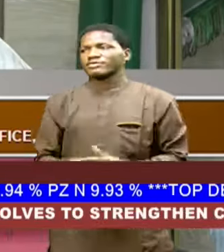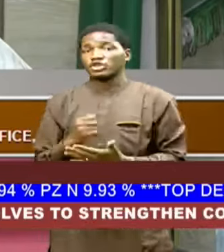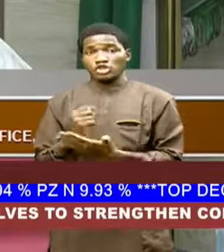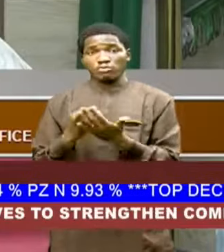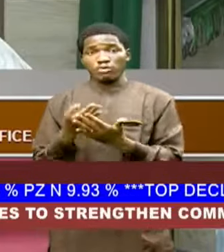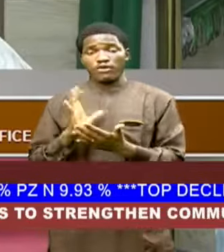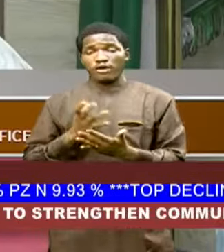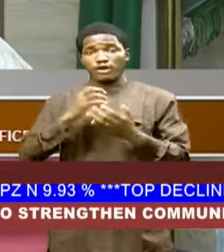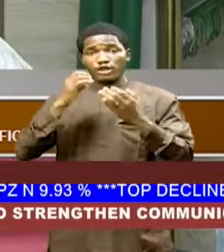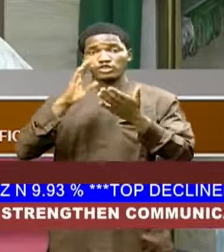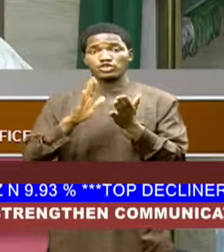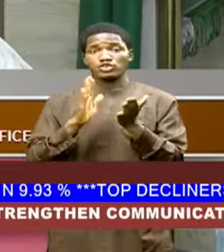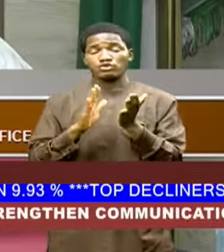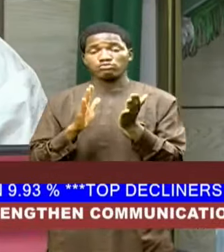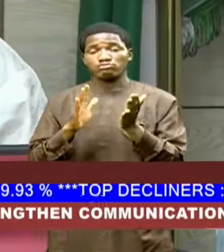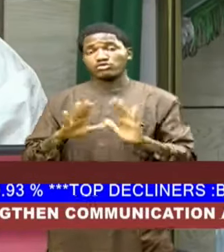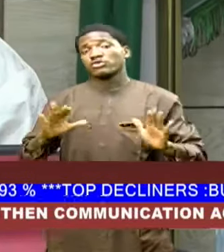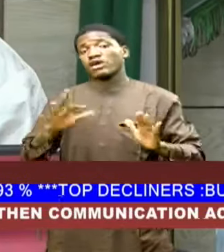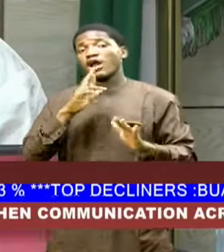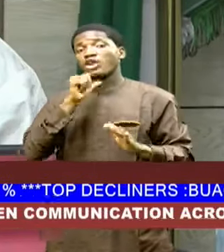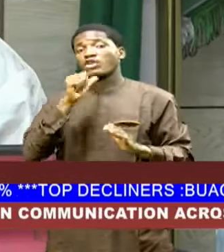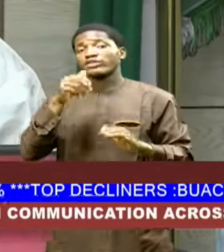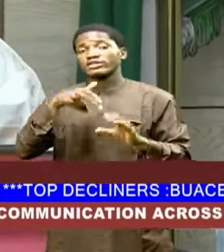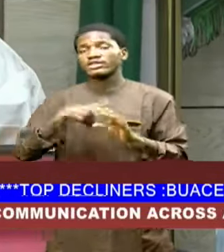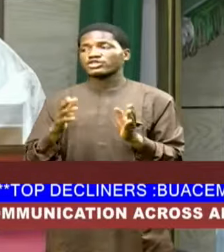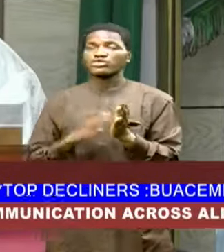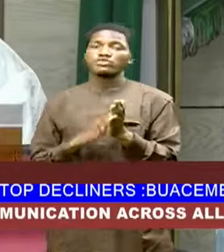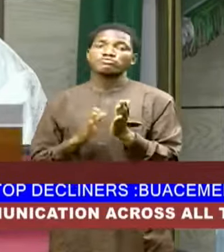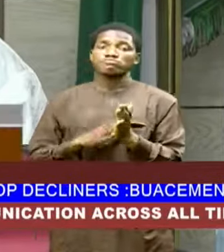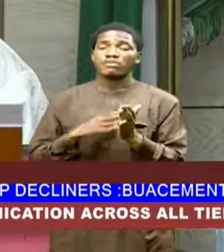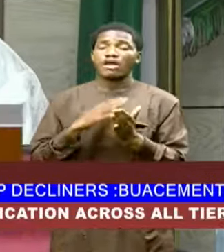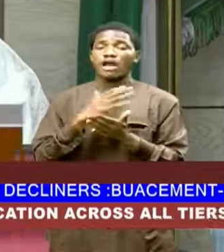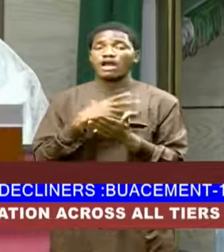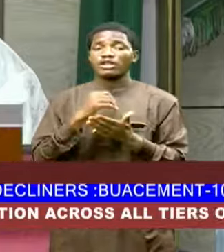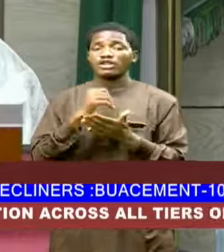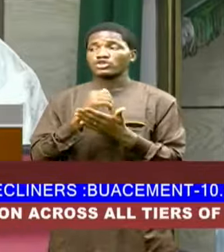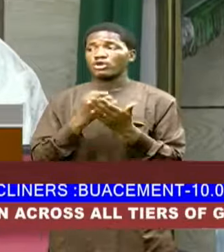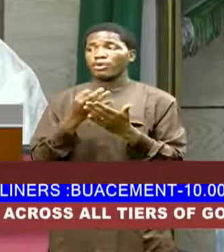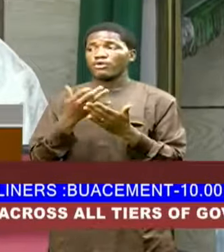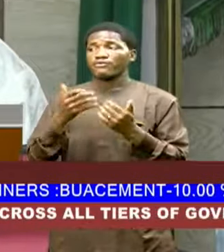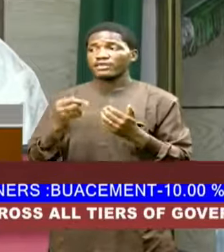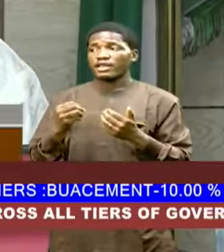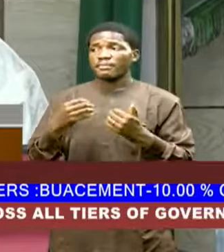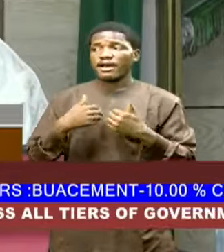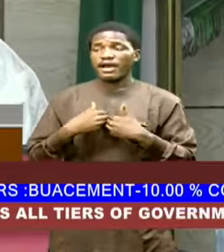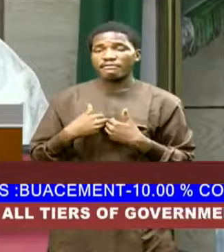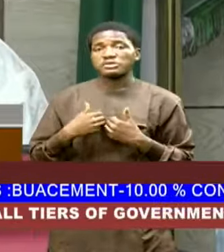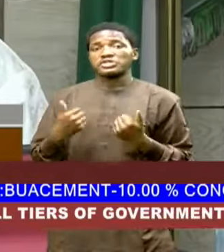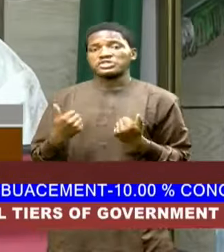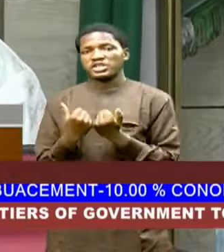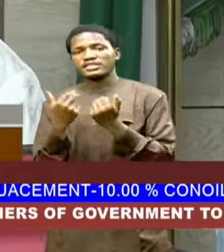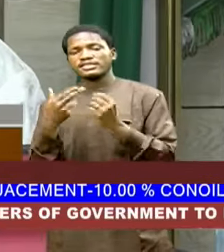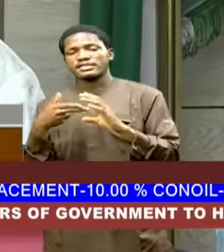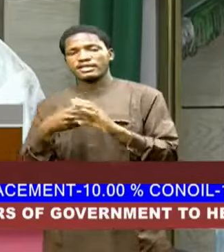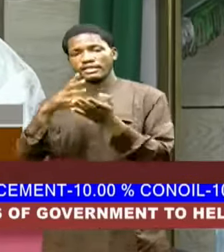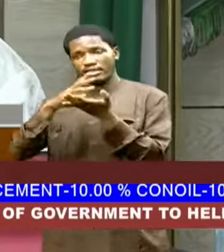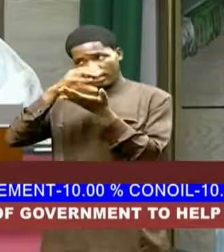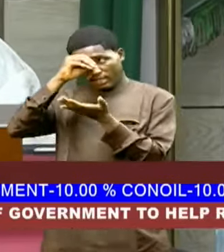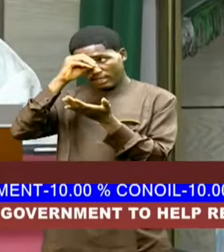school, and some of them are also having challenges in life. And so I think these are the